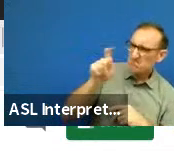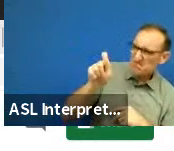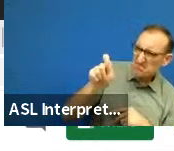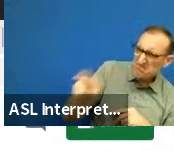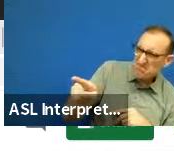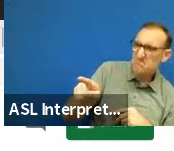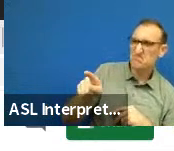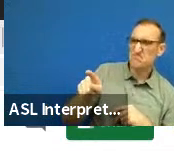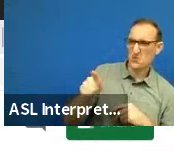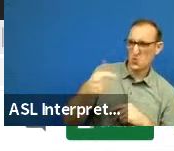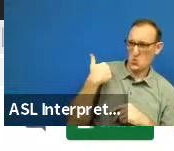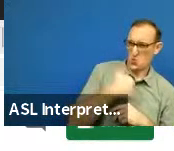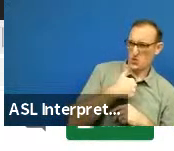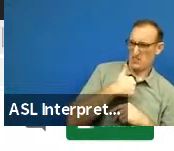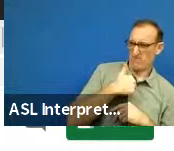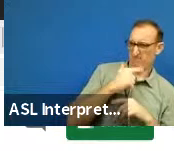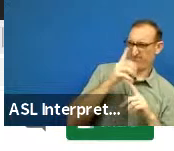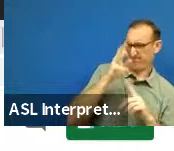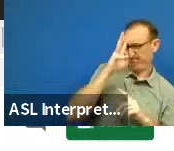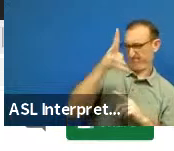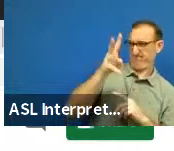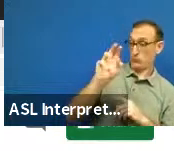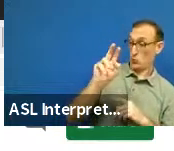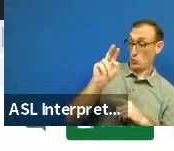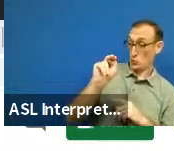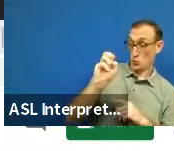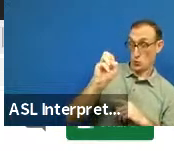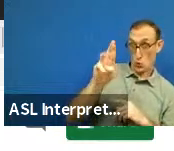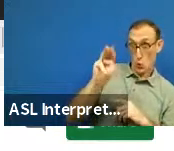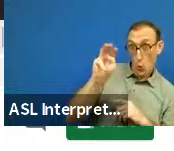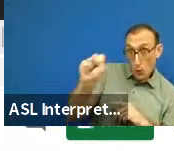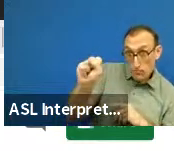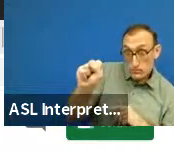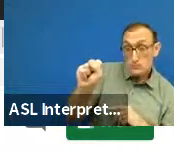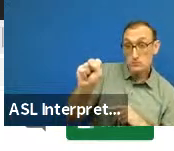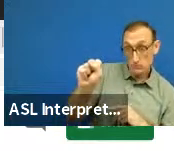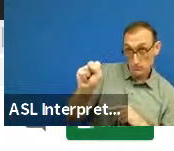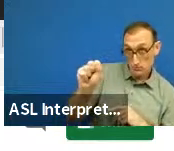crafted, especially with the meetings, and we went through those.